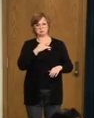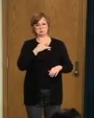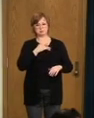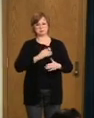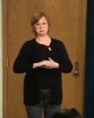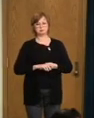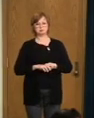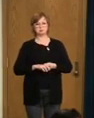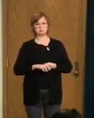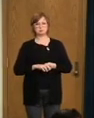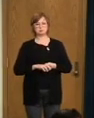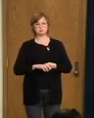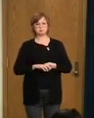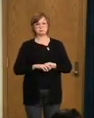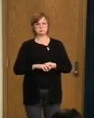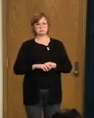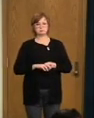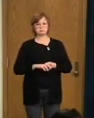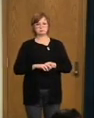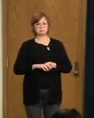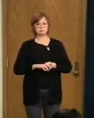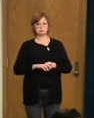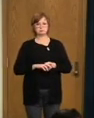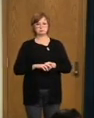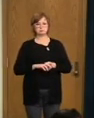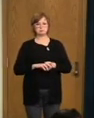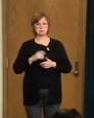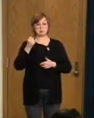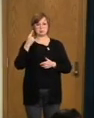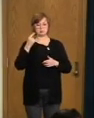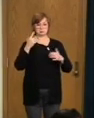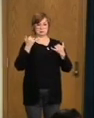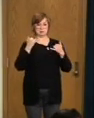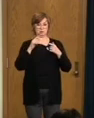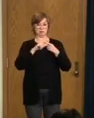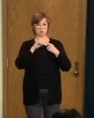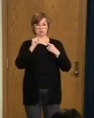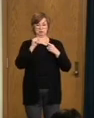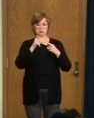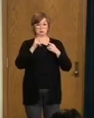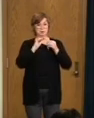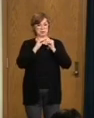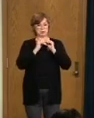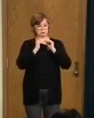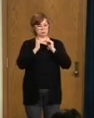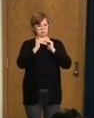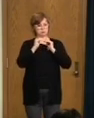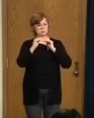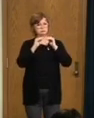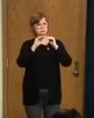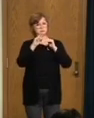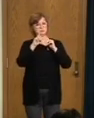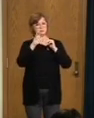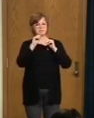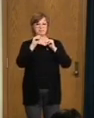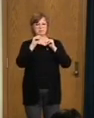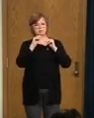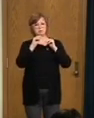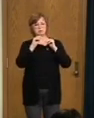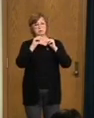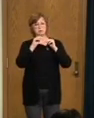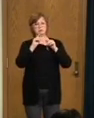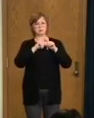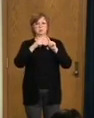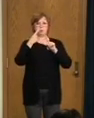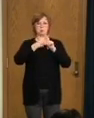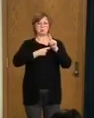So when you look at where Saskatchewan is today relative to where the modeling said we could be, we're doing very well. But yes, I was